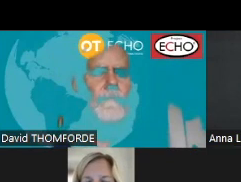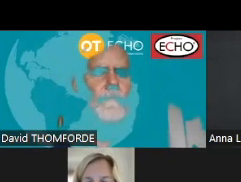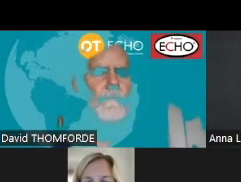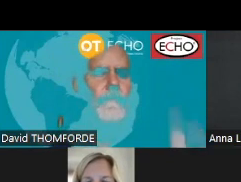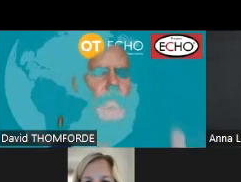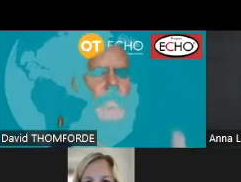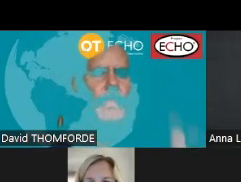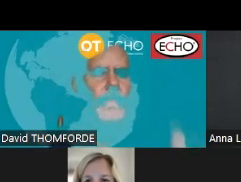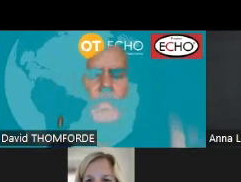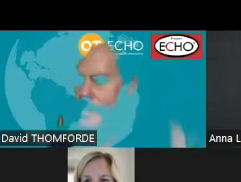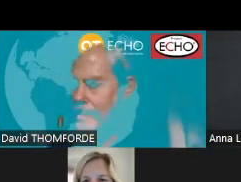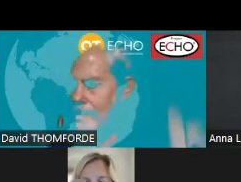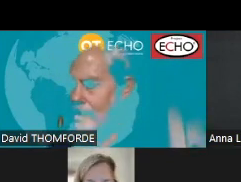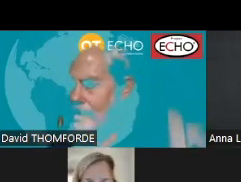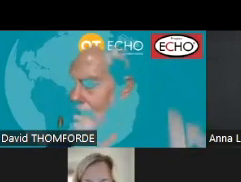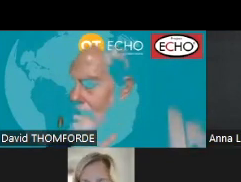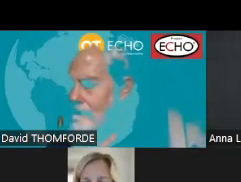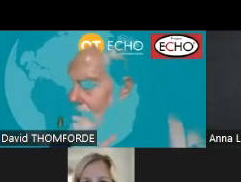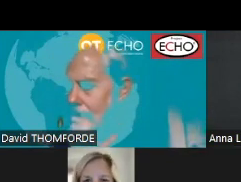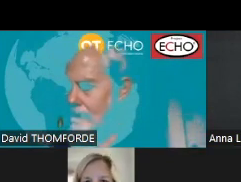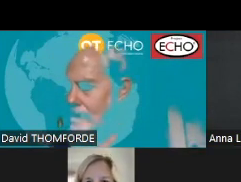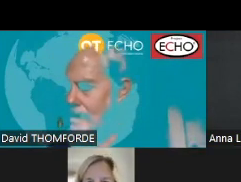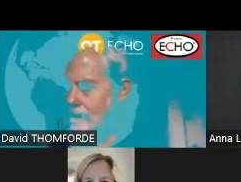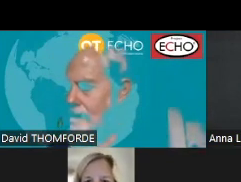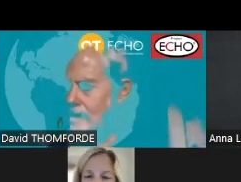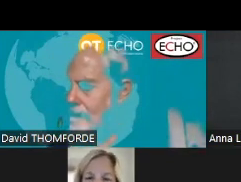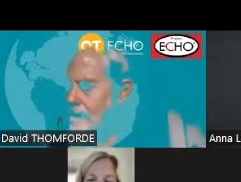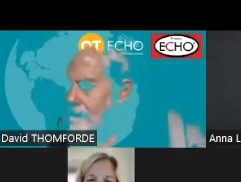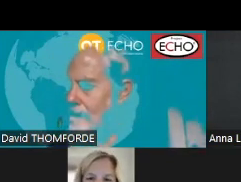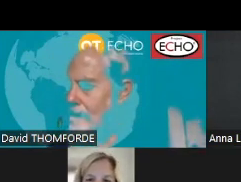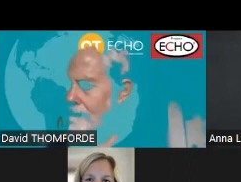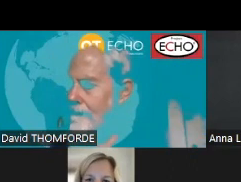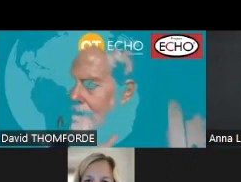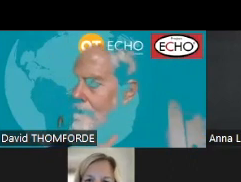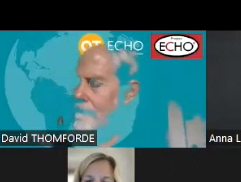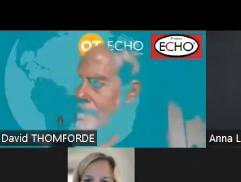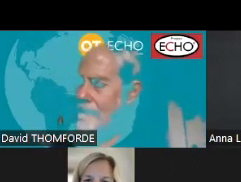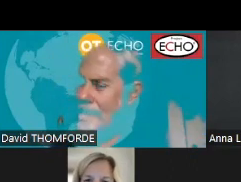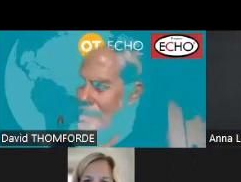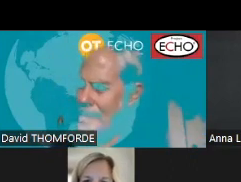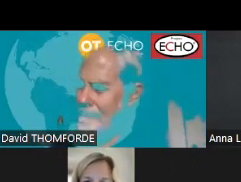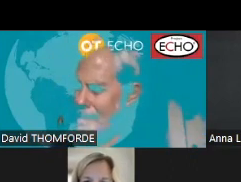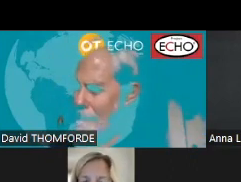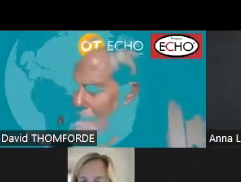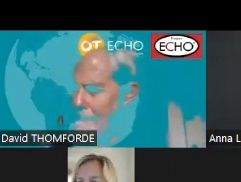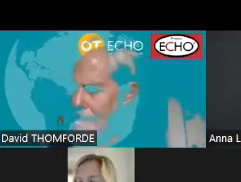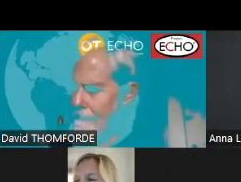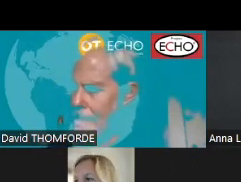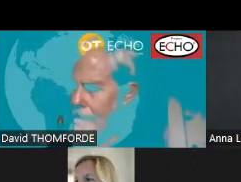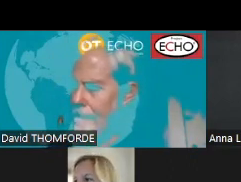teach the client, new ways to do things. We also had a lot of discussion about the importance of collaboration